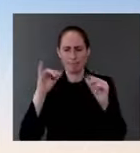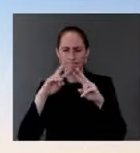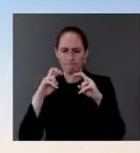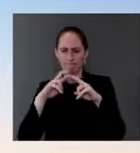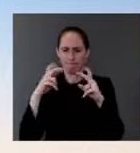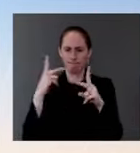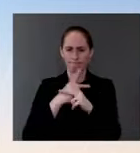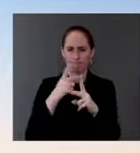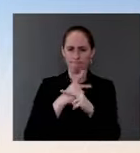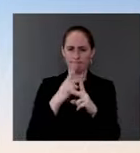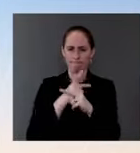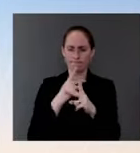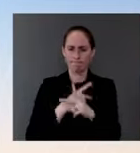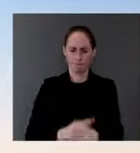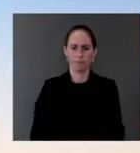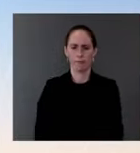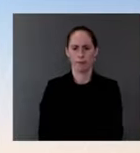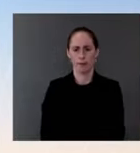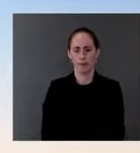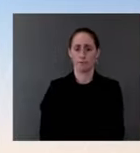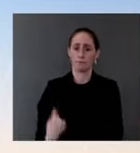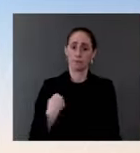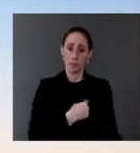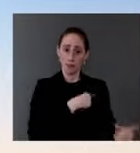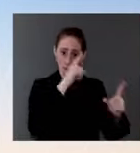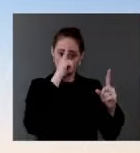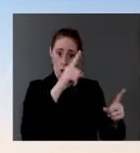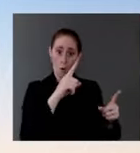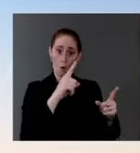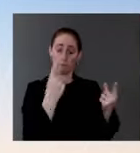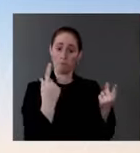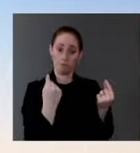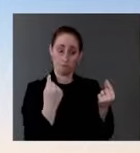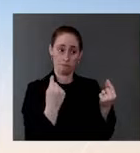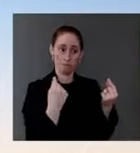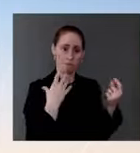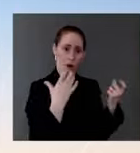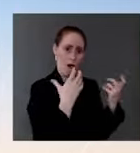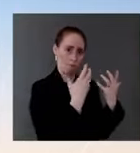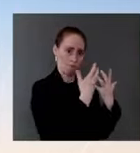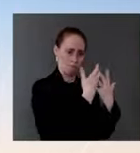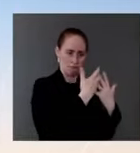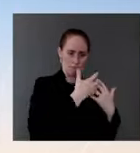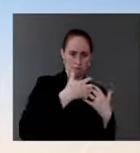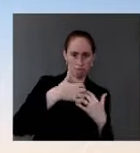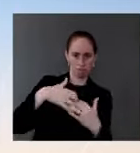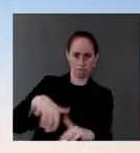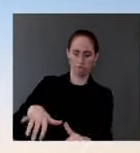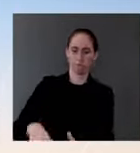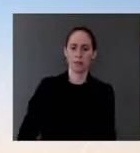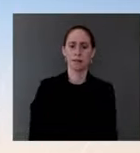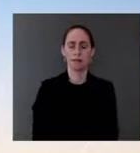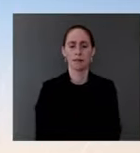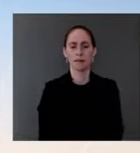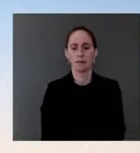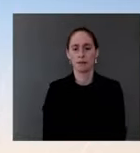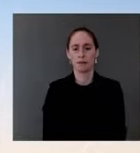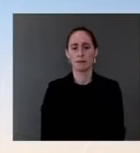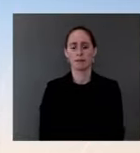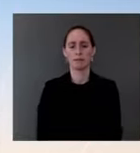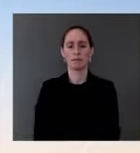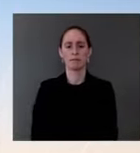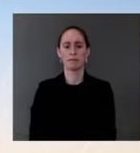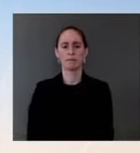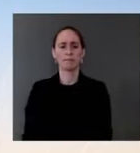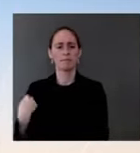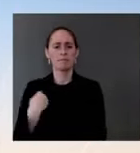the administration. The Department of Education is already communicating with borrowers to help them to prepare for return to repayment on February 1st